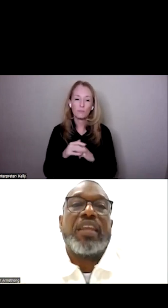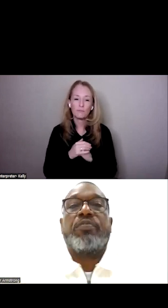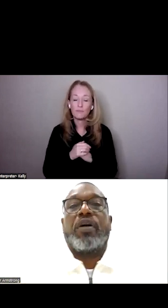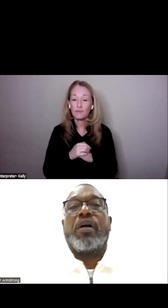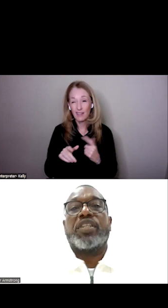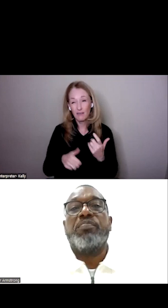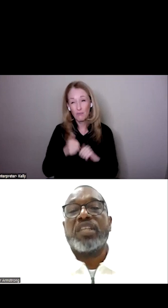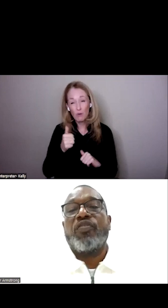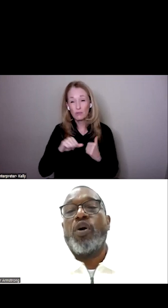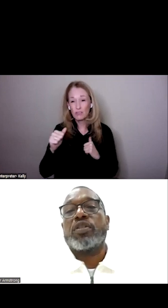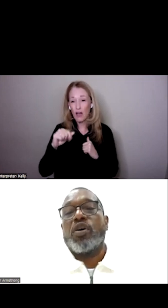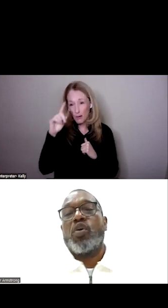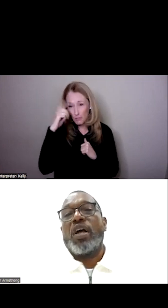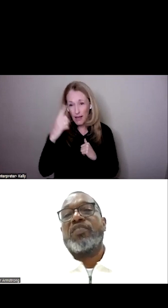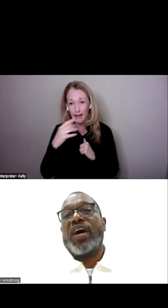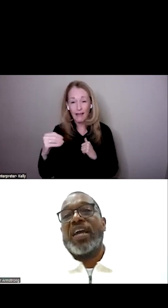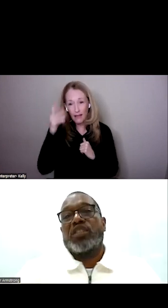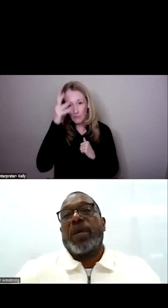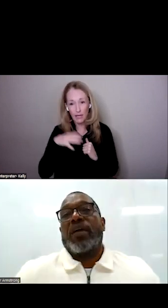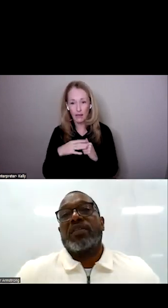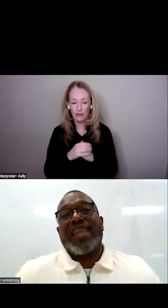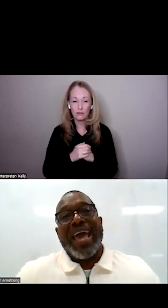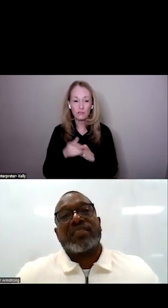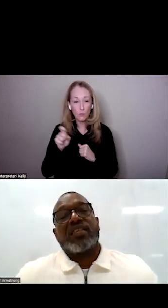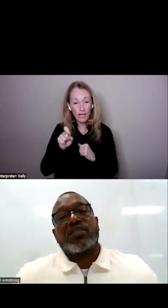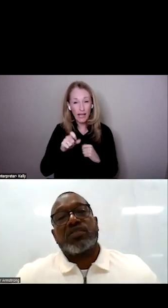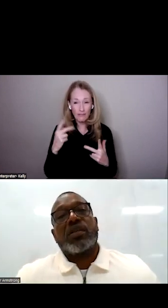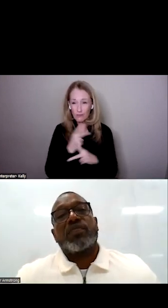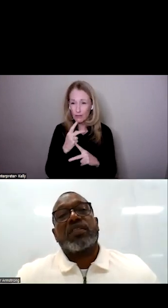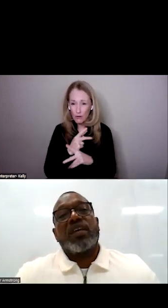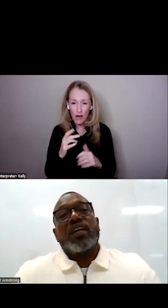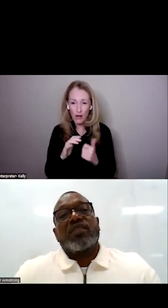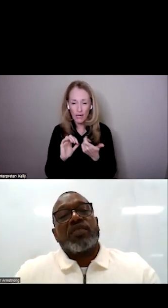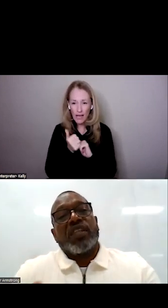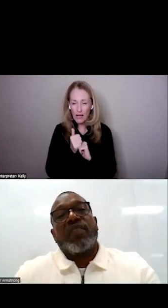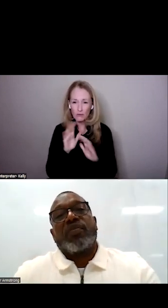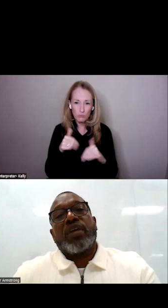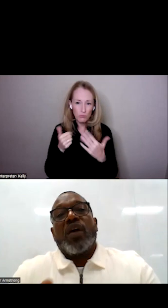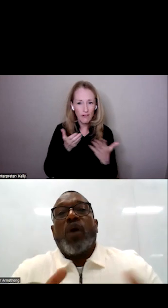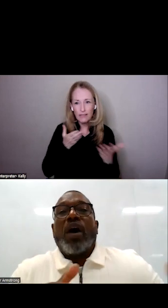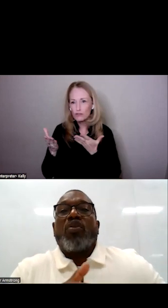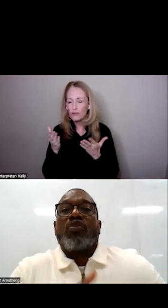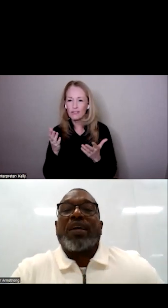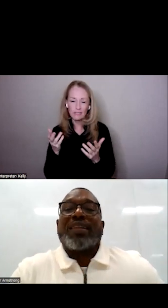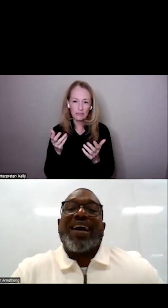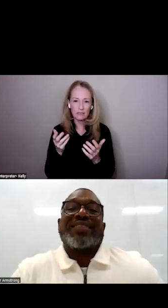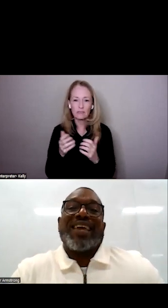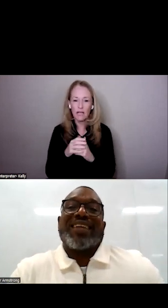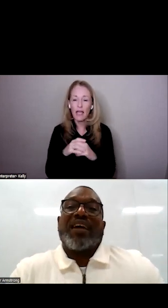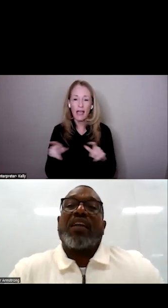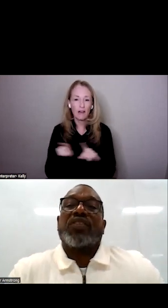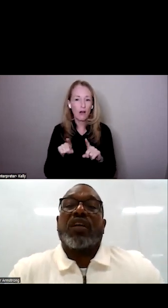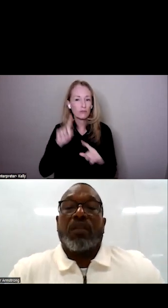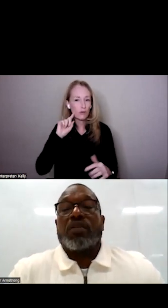Equity data priorities must focus on quantifying disparities in access and service delivery, while recognizing